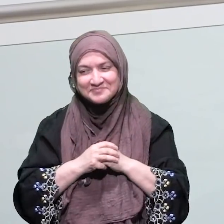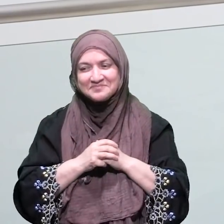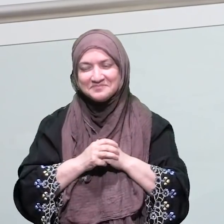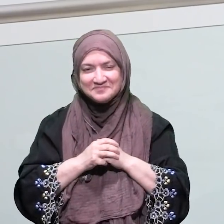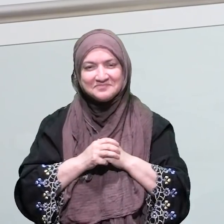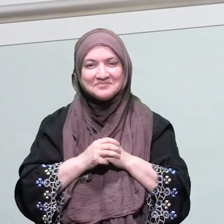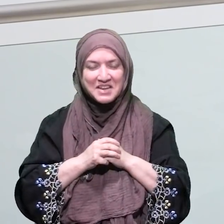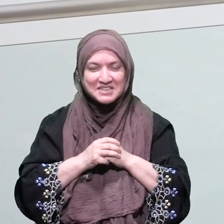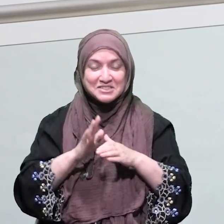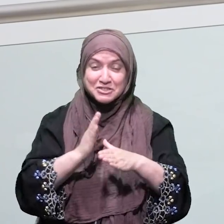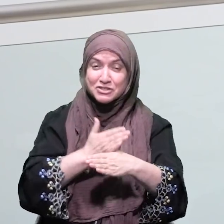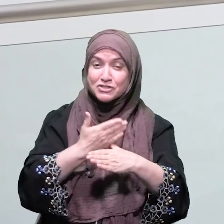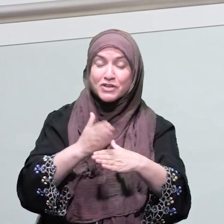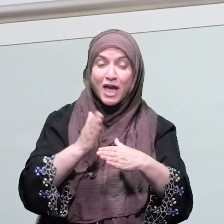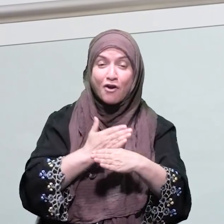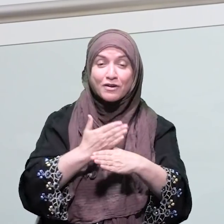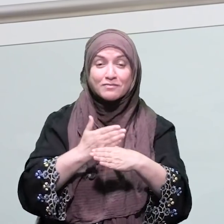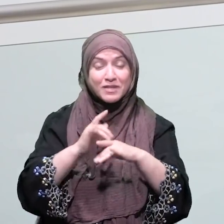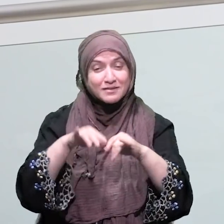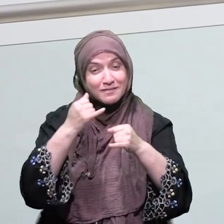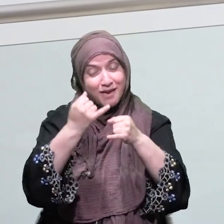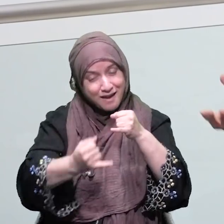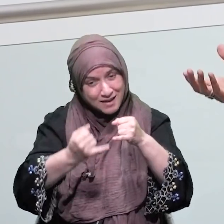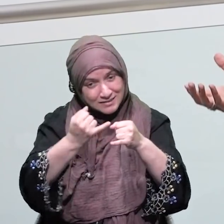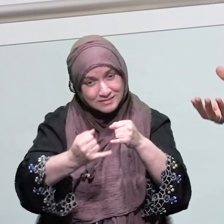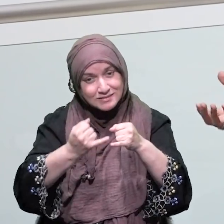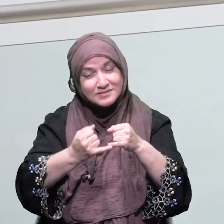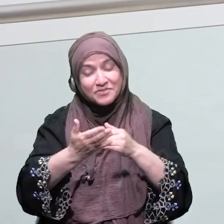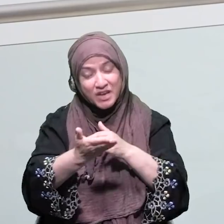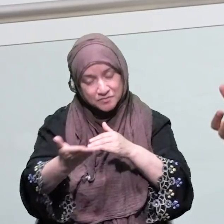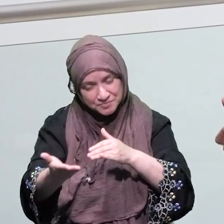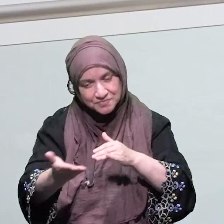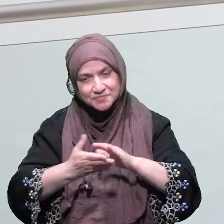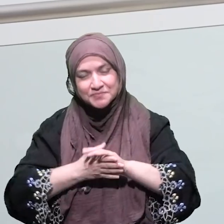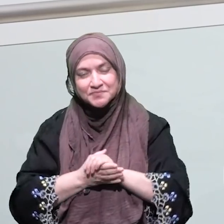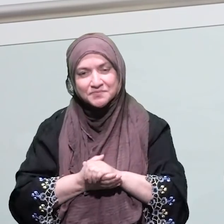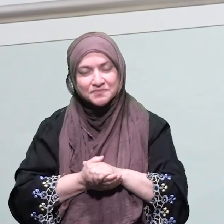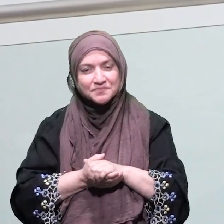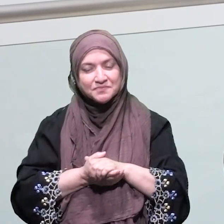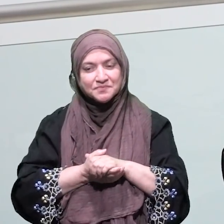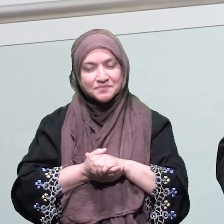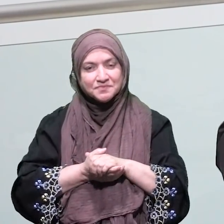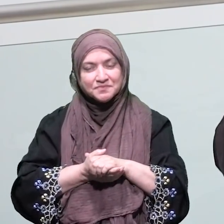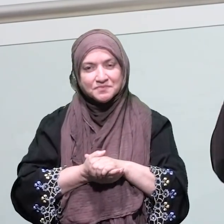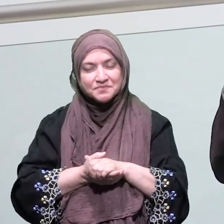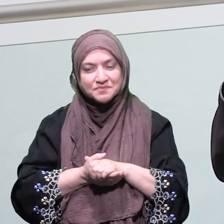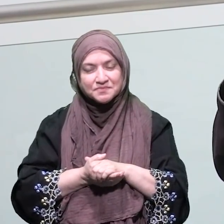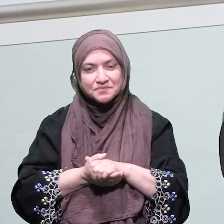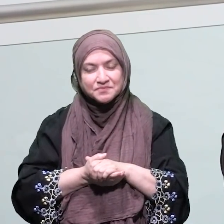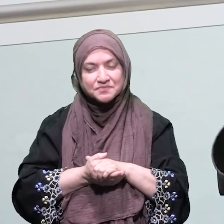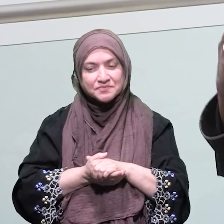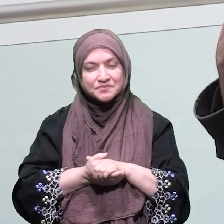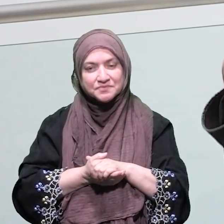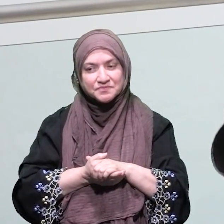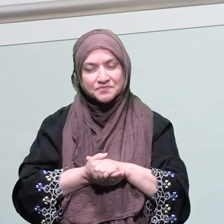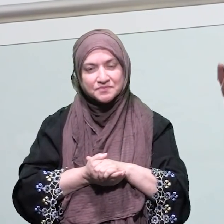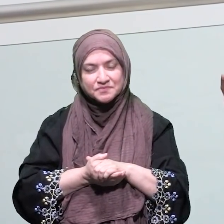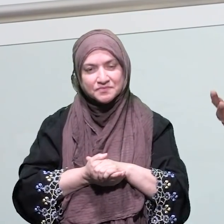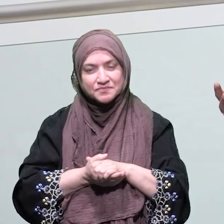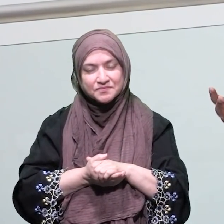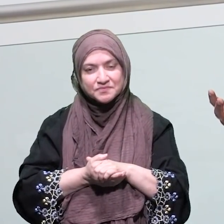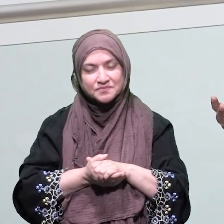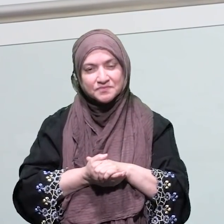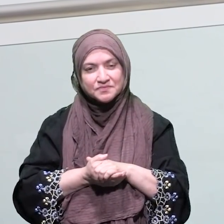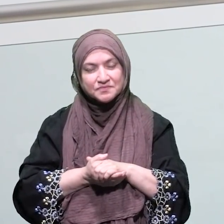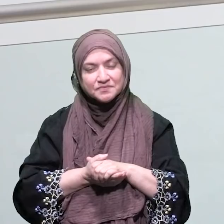again, these things always hit right before Ramadan. It's like, now? Why now? Like there's always the fitna and things just start hitting you